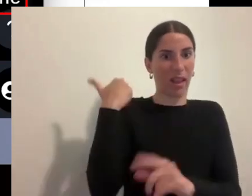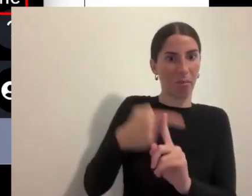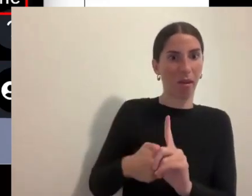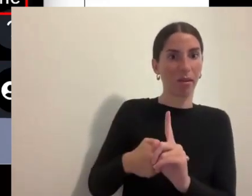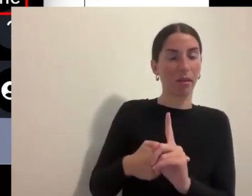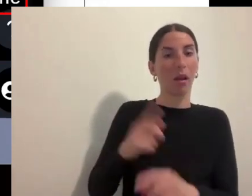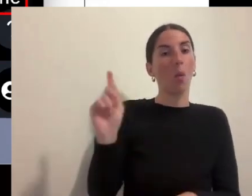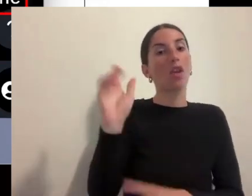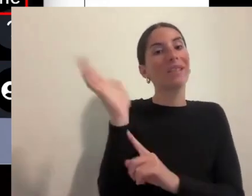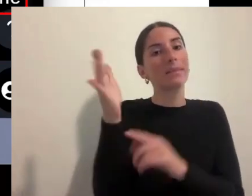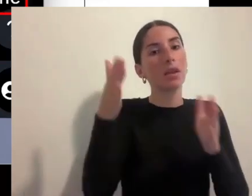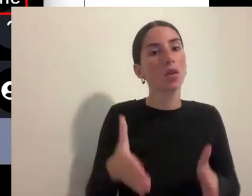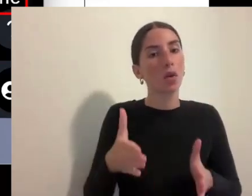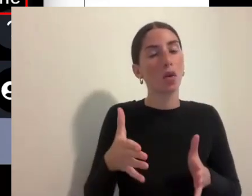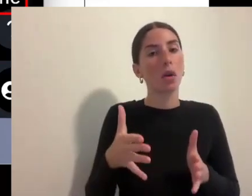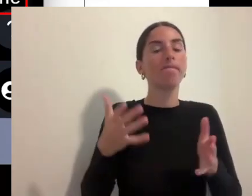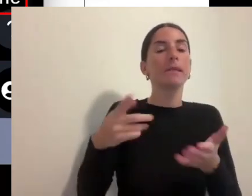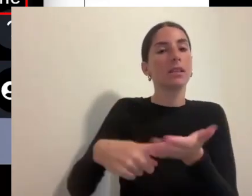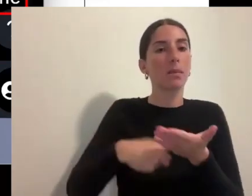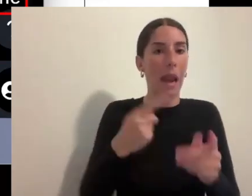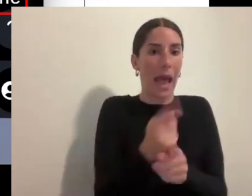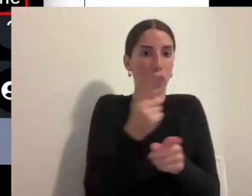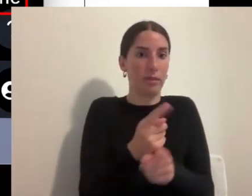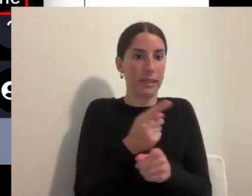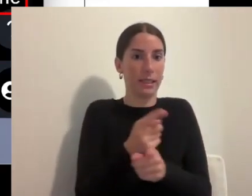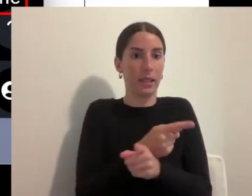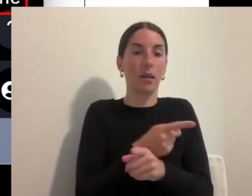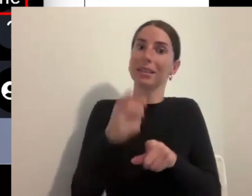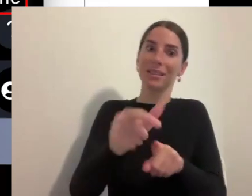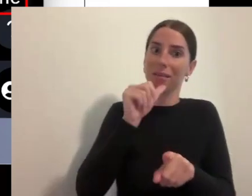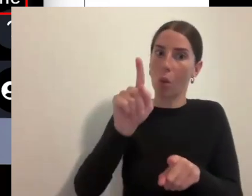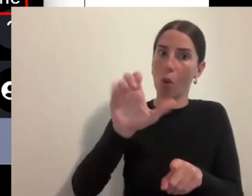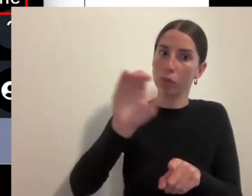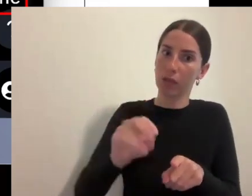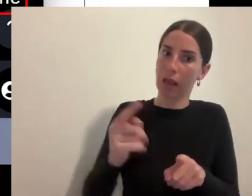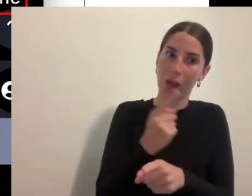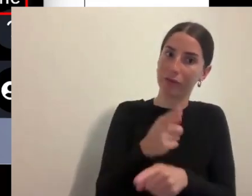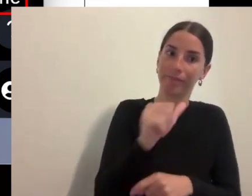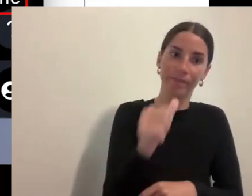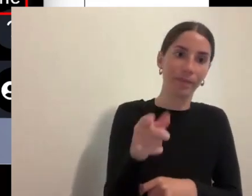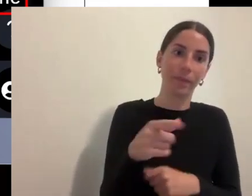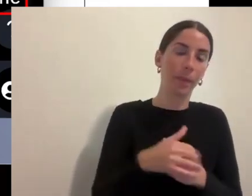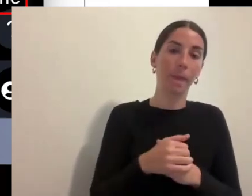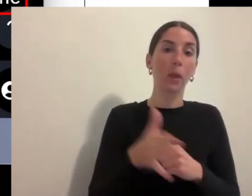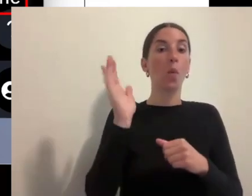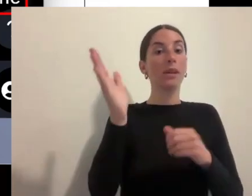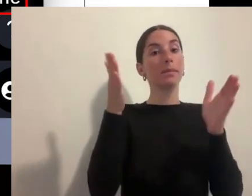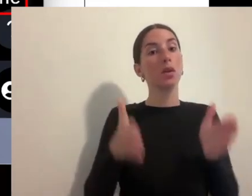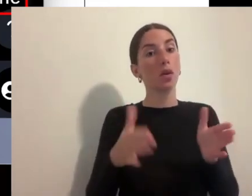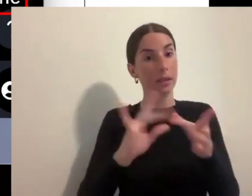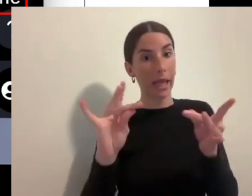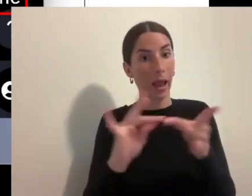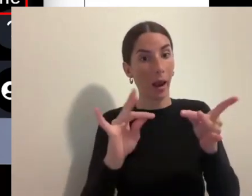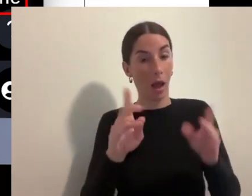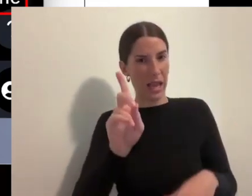where the speaker, to talk about accuracy, because these are not 100% accurate. And so the speaker actually said,